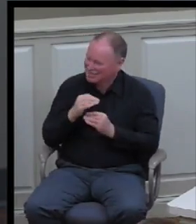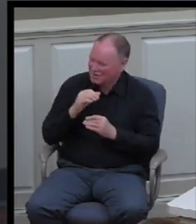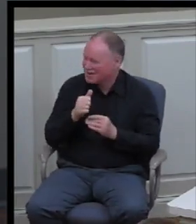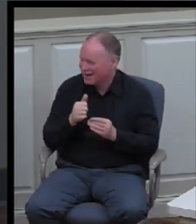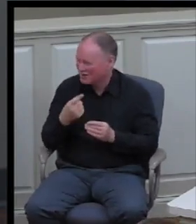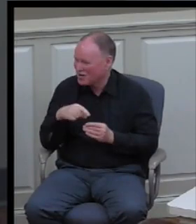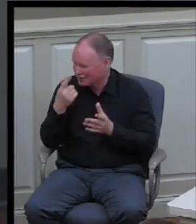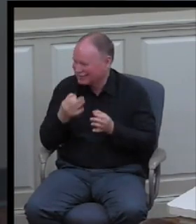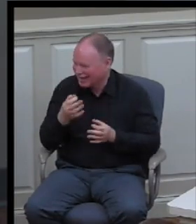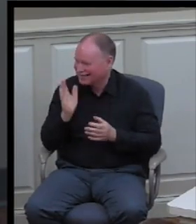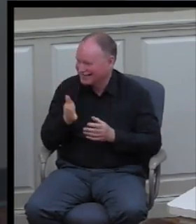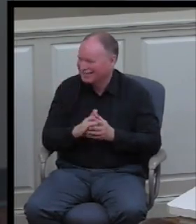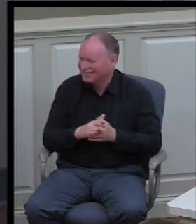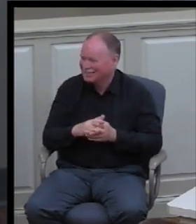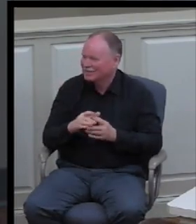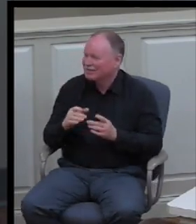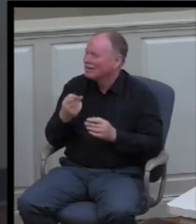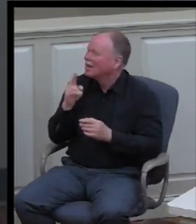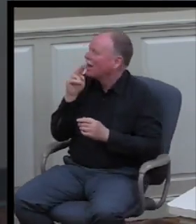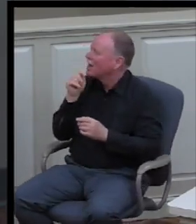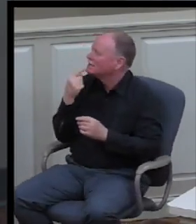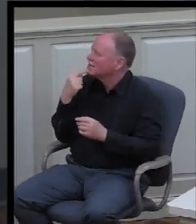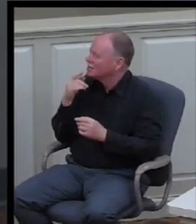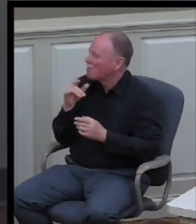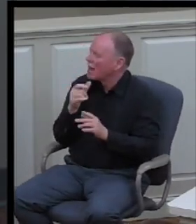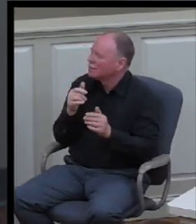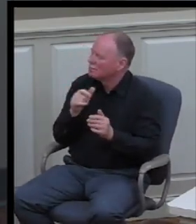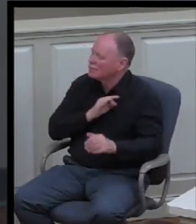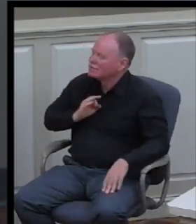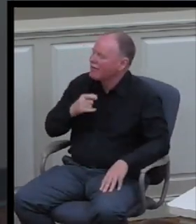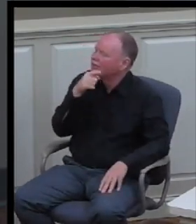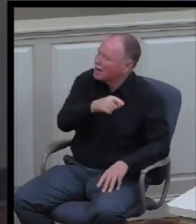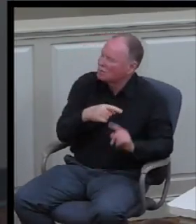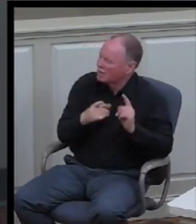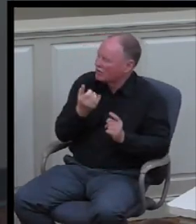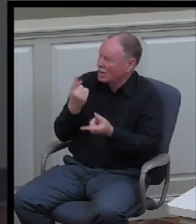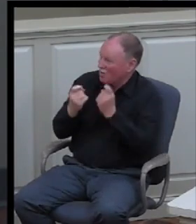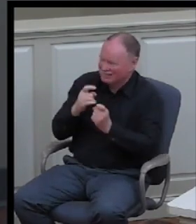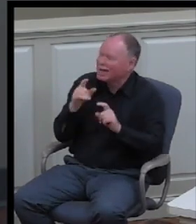here. My staff is behind me, so if y'all have any questions, ask them.